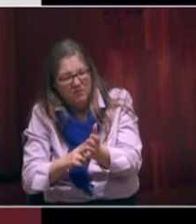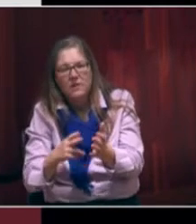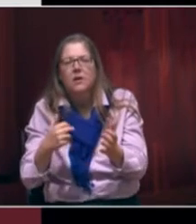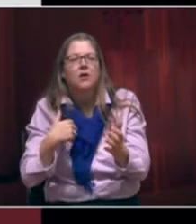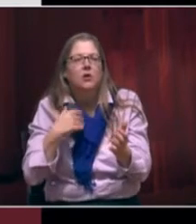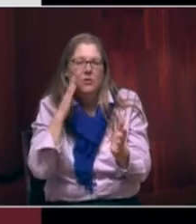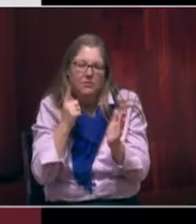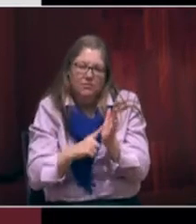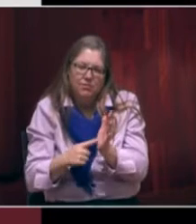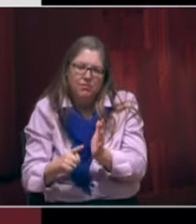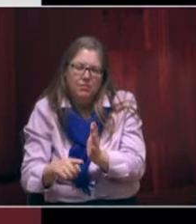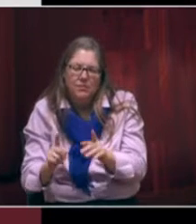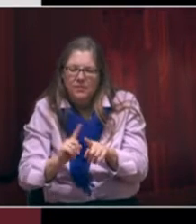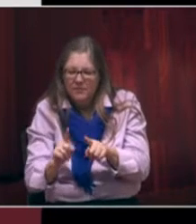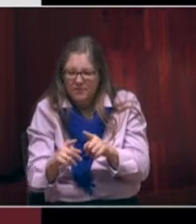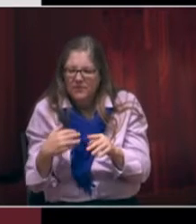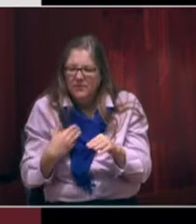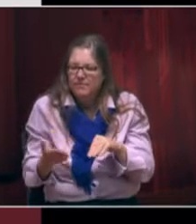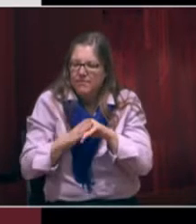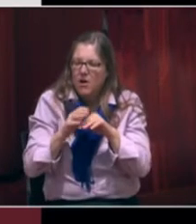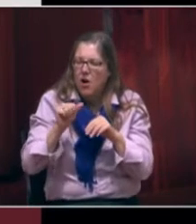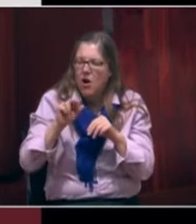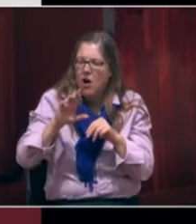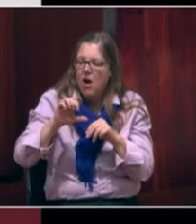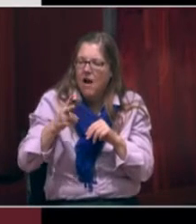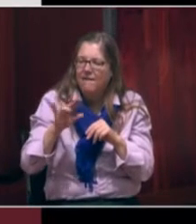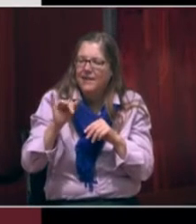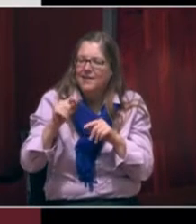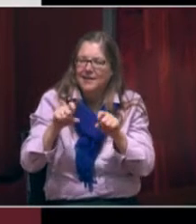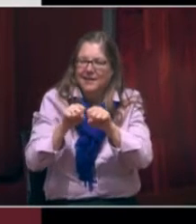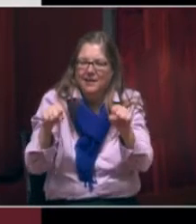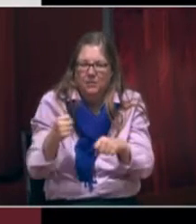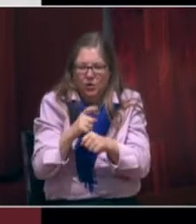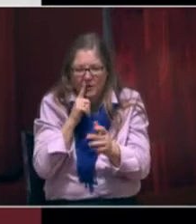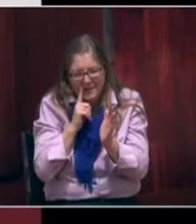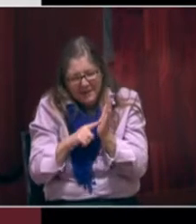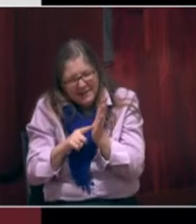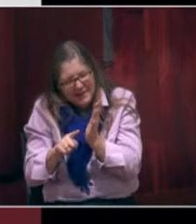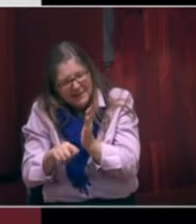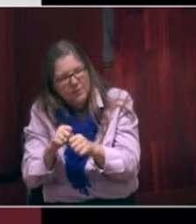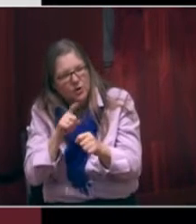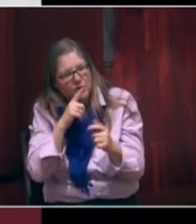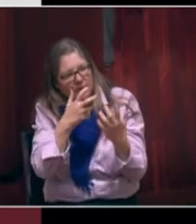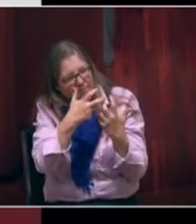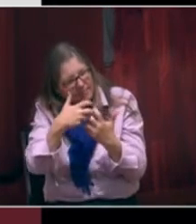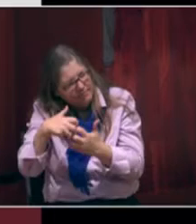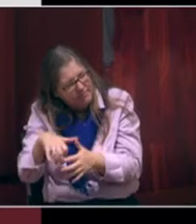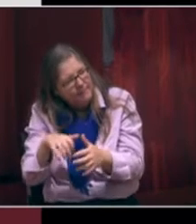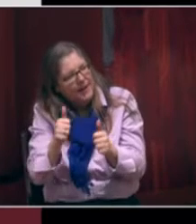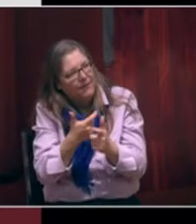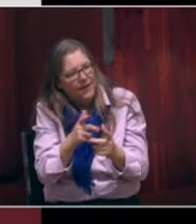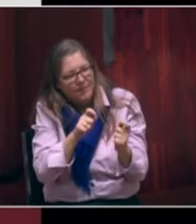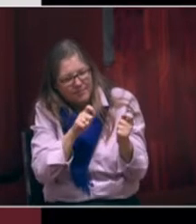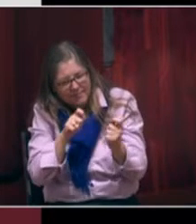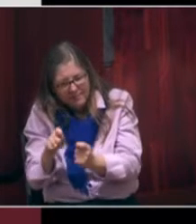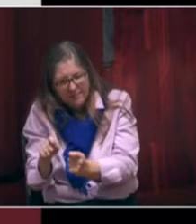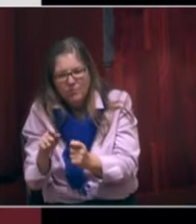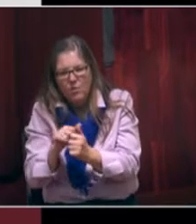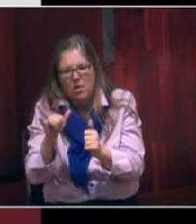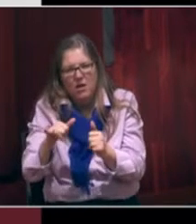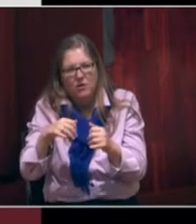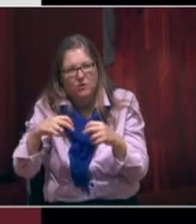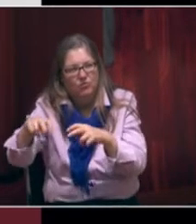automated checks. We've boosted up our ARCUS system to make sure everything is in order with that transfer